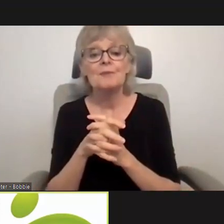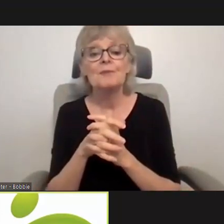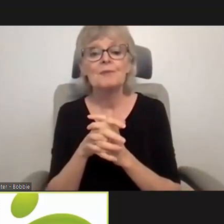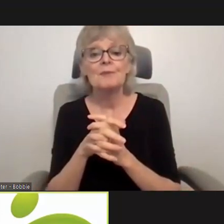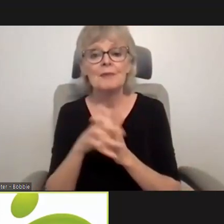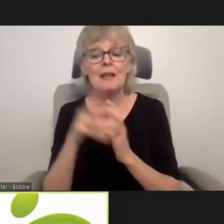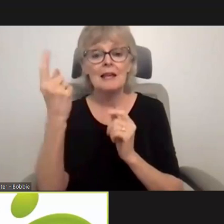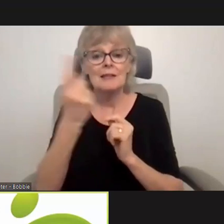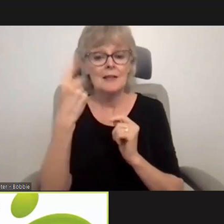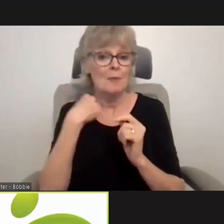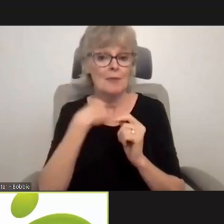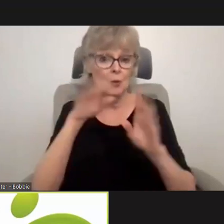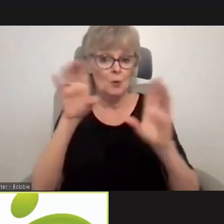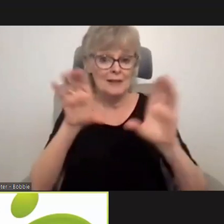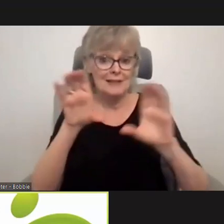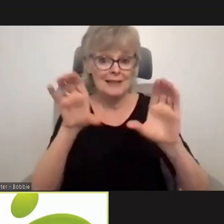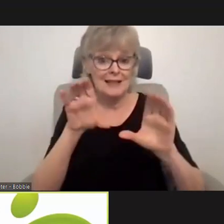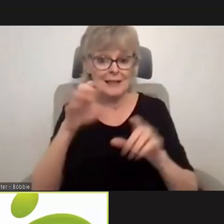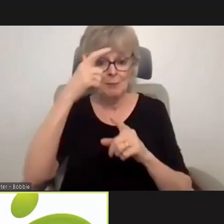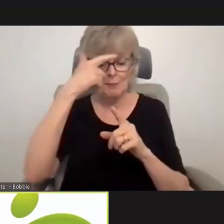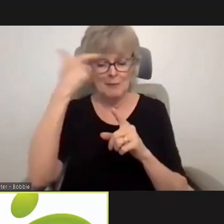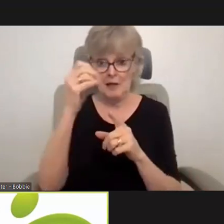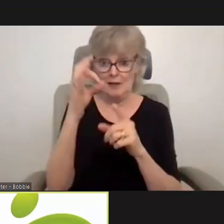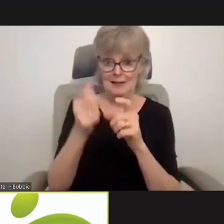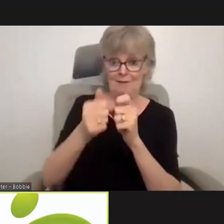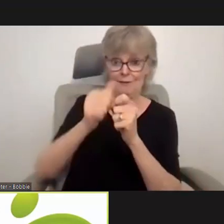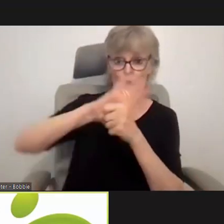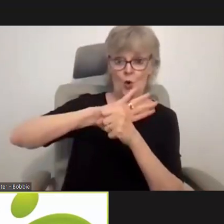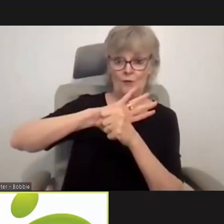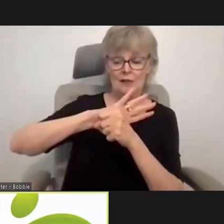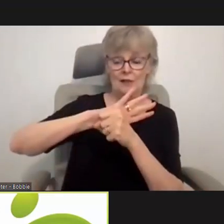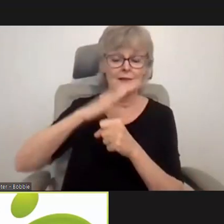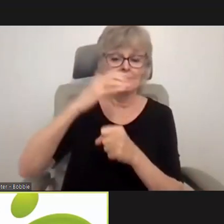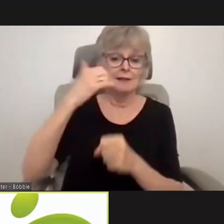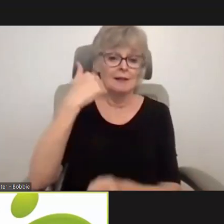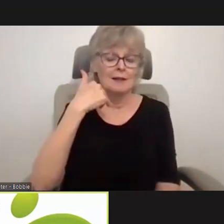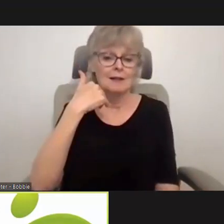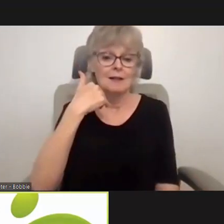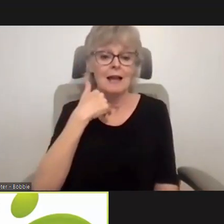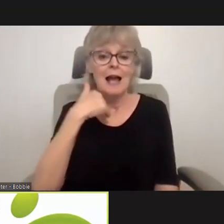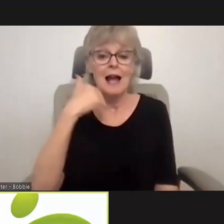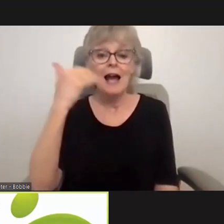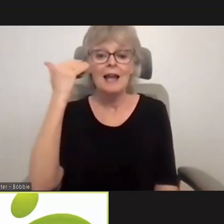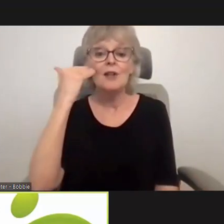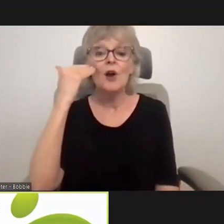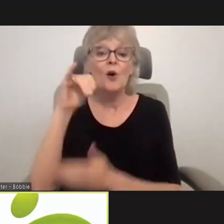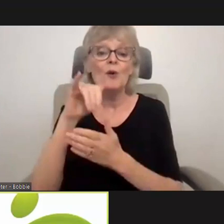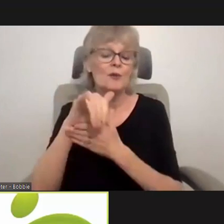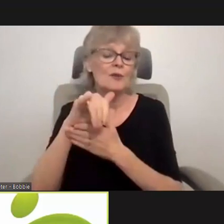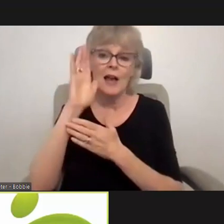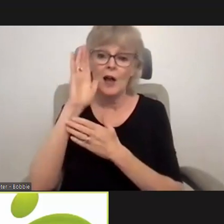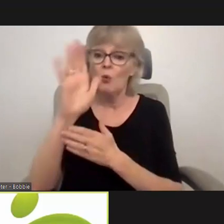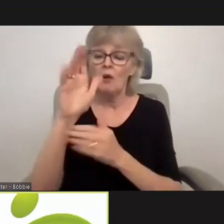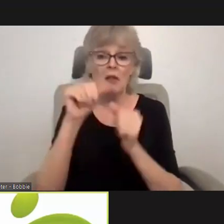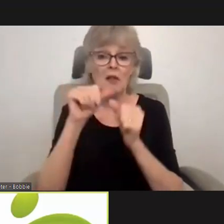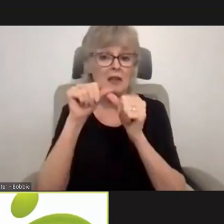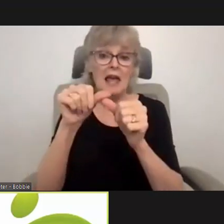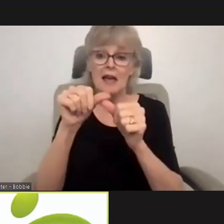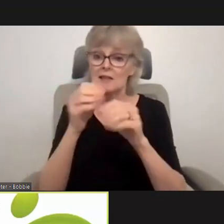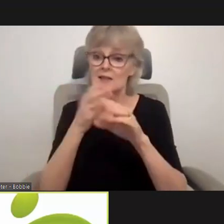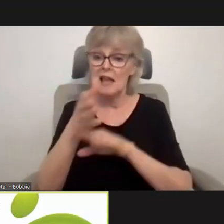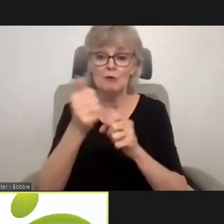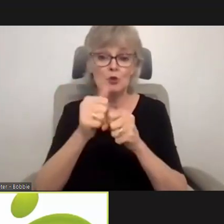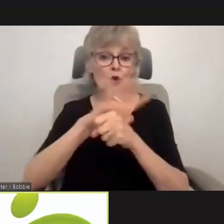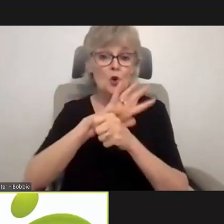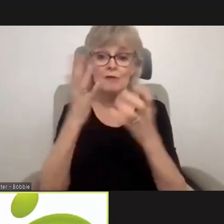something that we did in response to COVID that I know will carry on beyond COVID